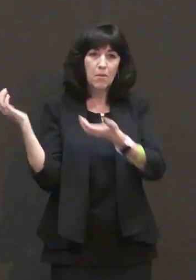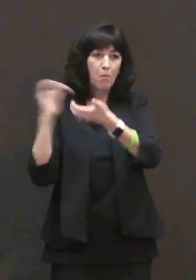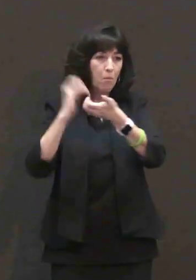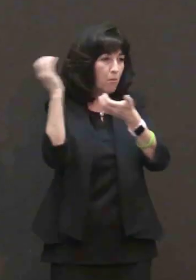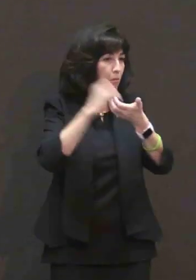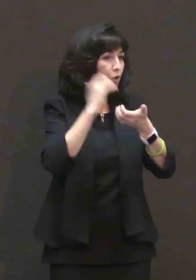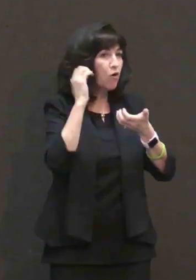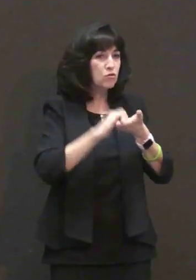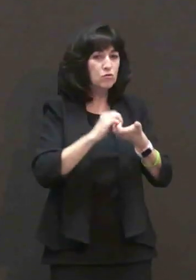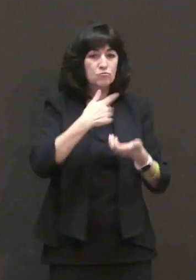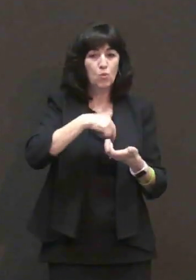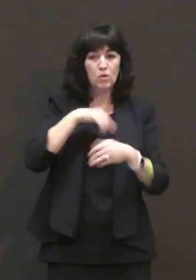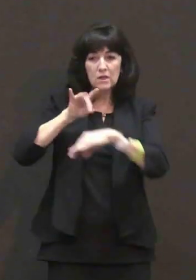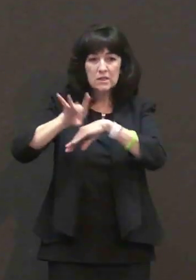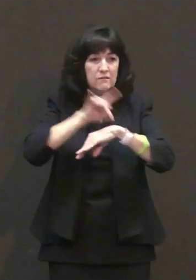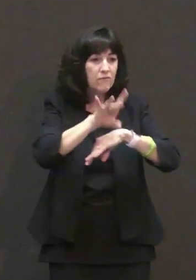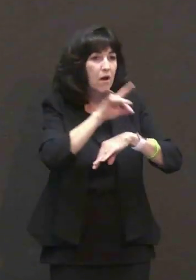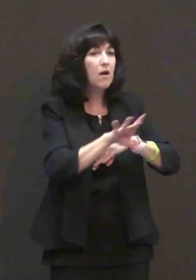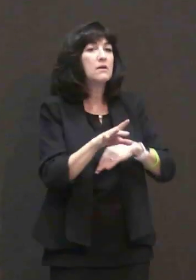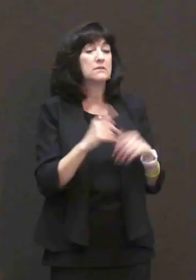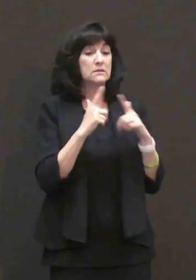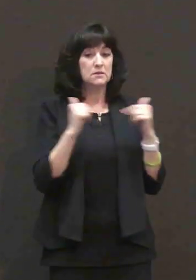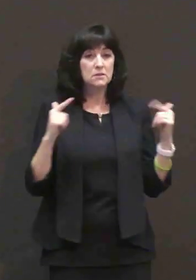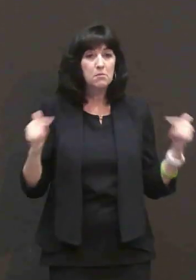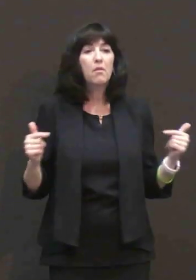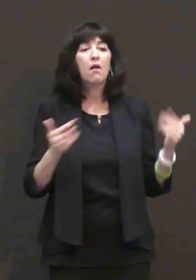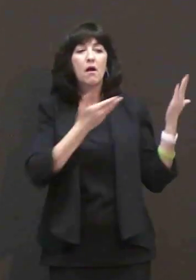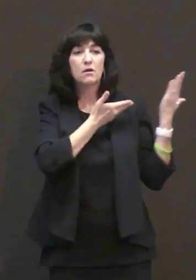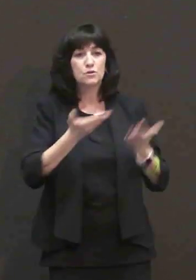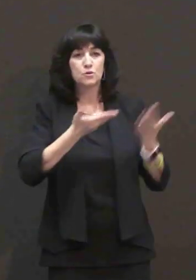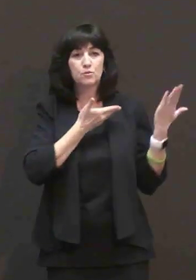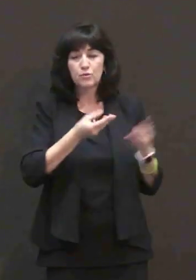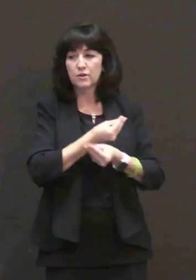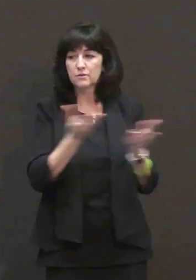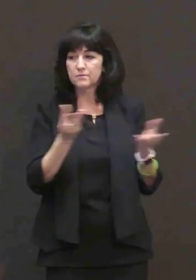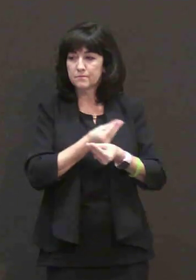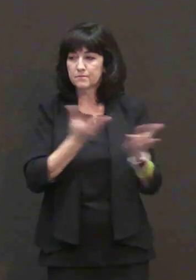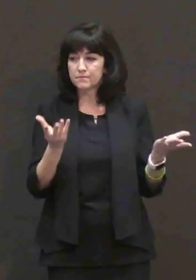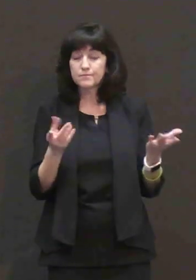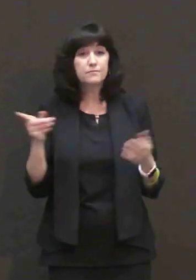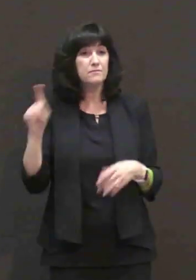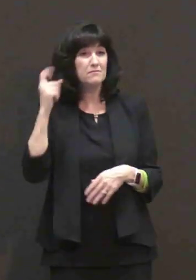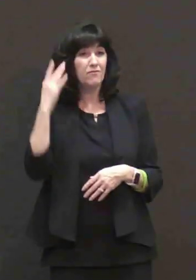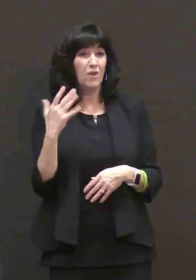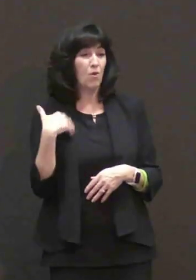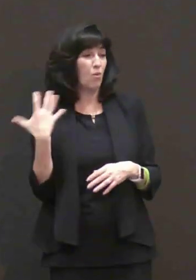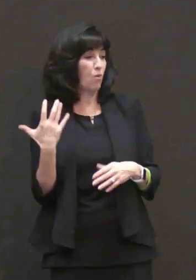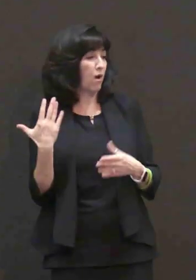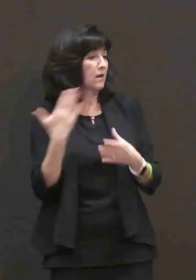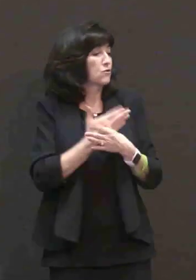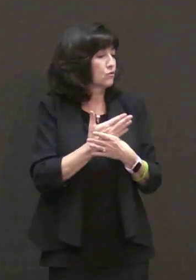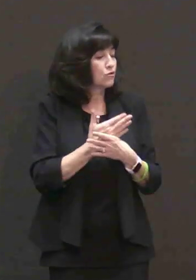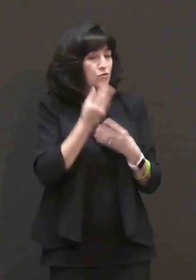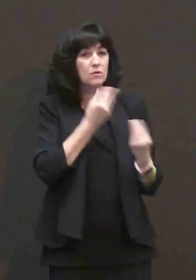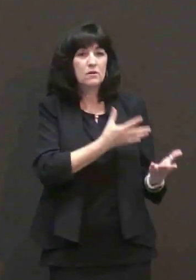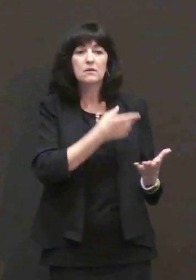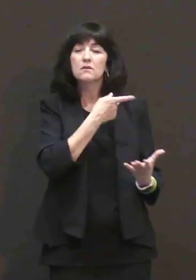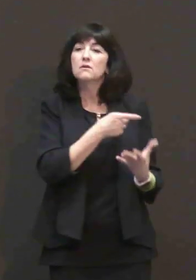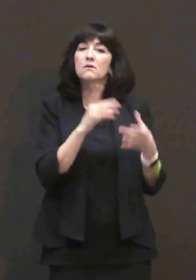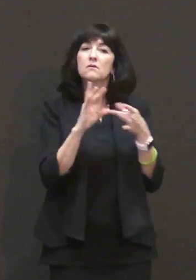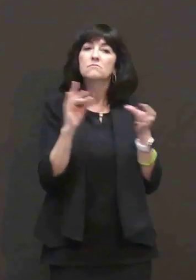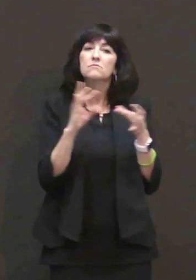any way we can with supplies, National Guard, and some of these alternate sites. AJ, if Yes, I sir. could just jump in there for a second. AJ talked